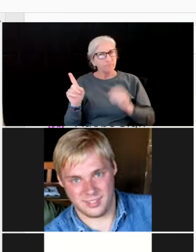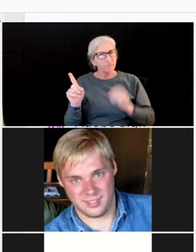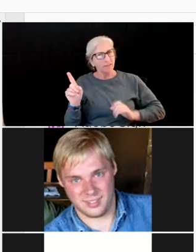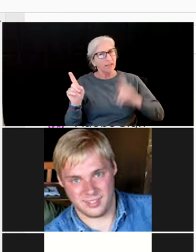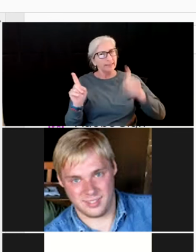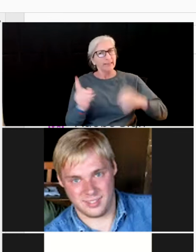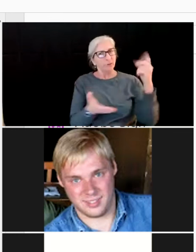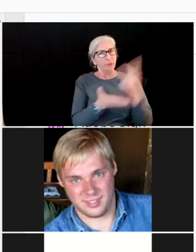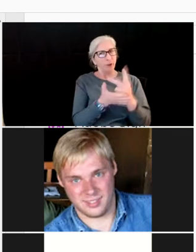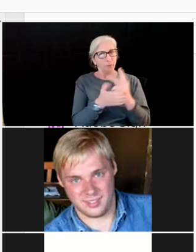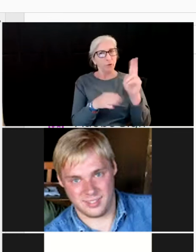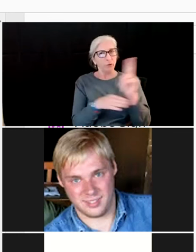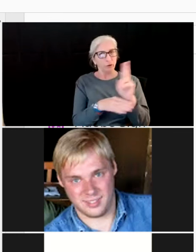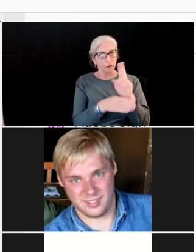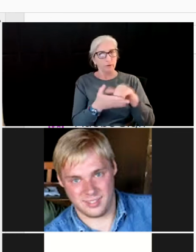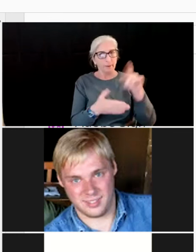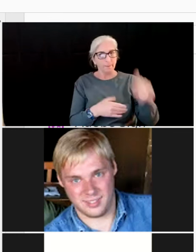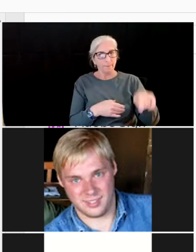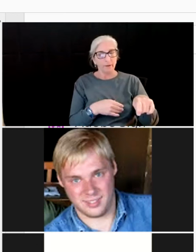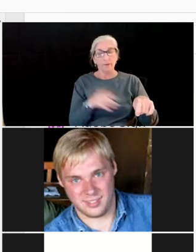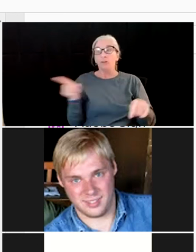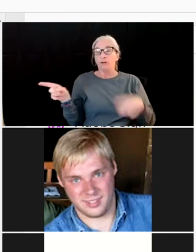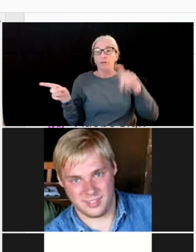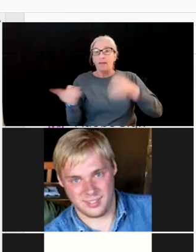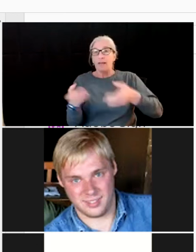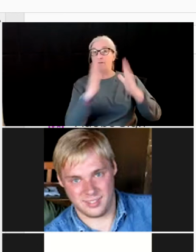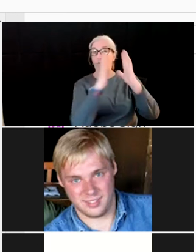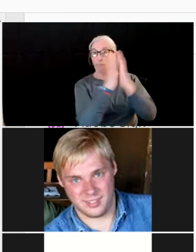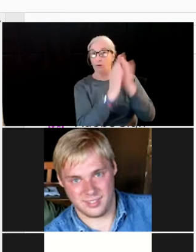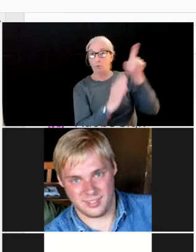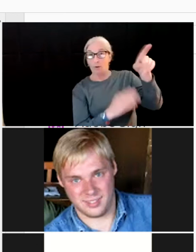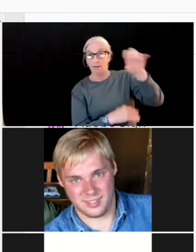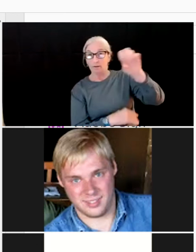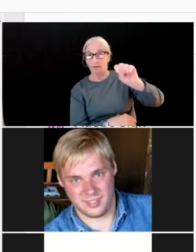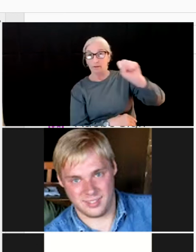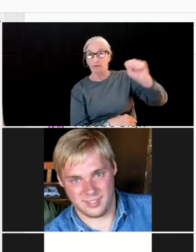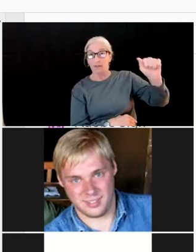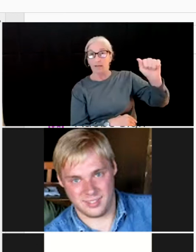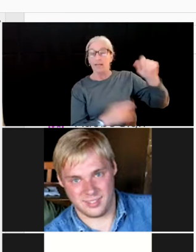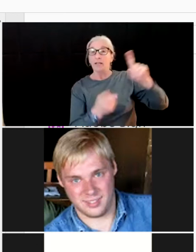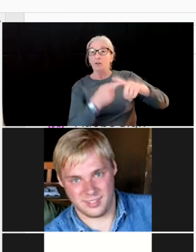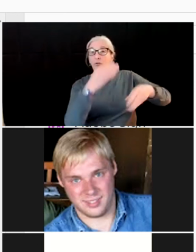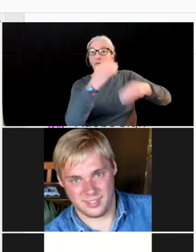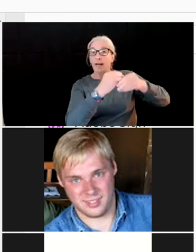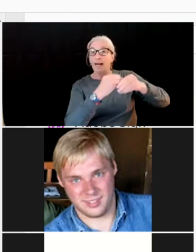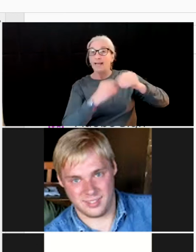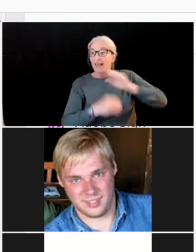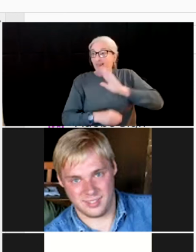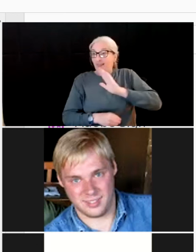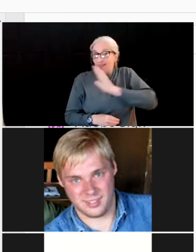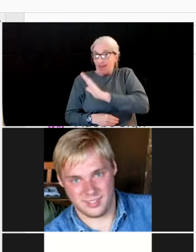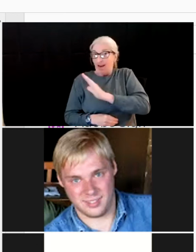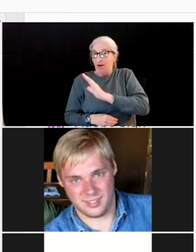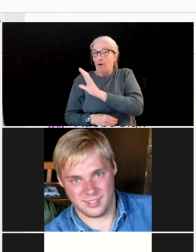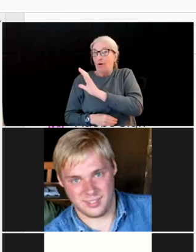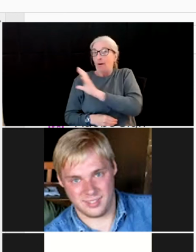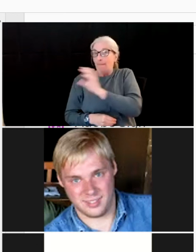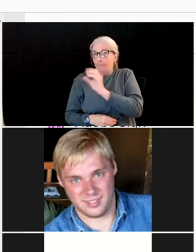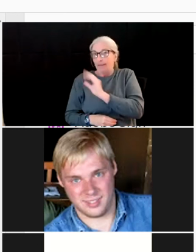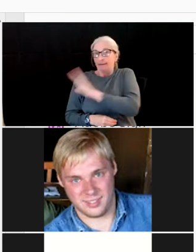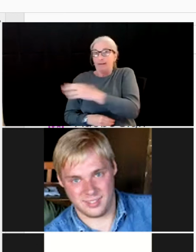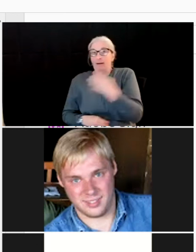to first ask Social Security to add their employer to Social Security's database of employers if they're not